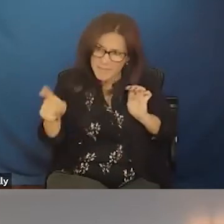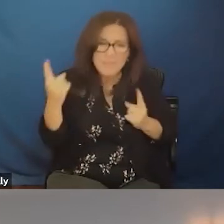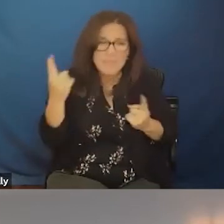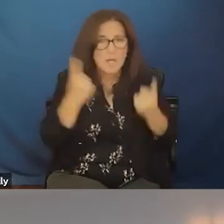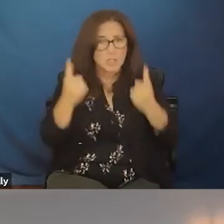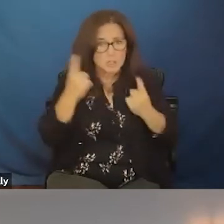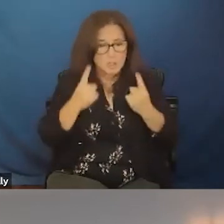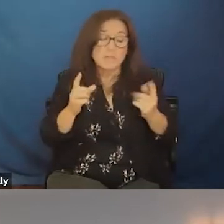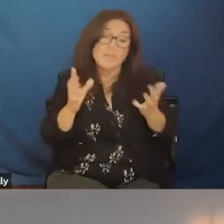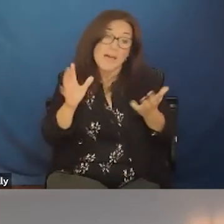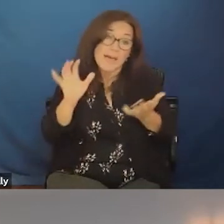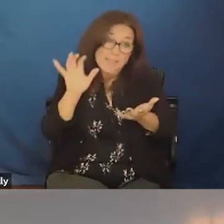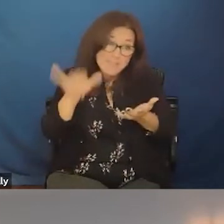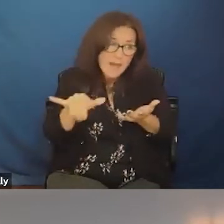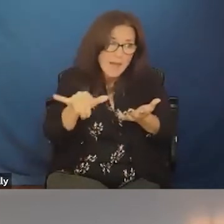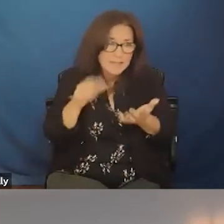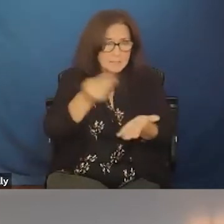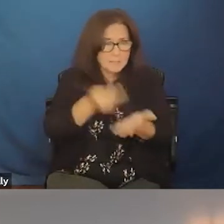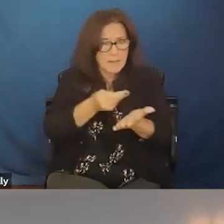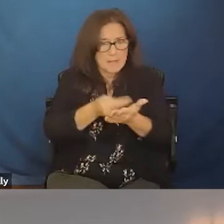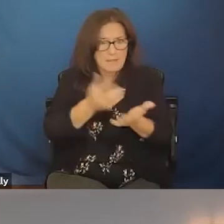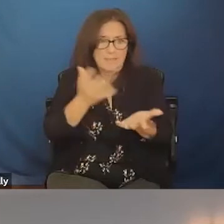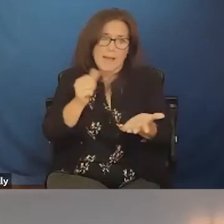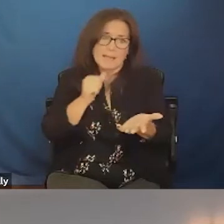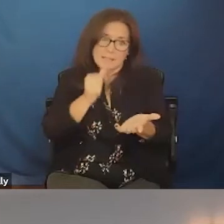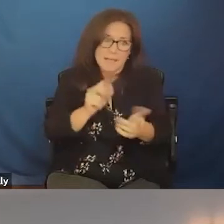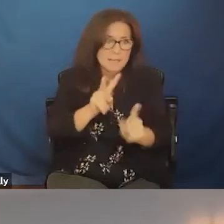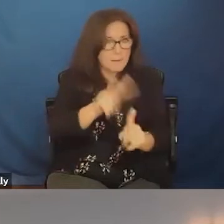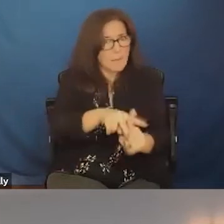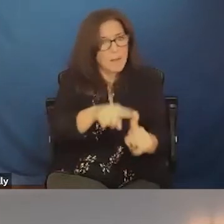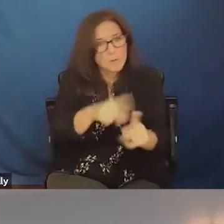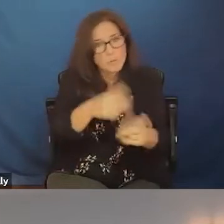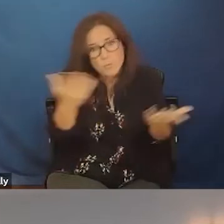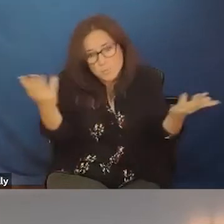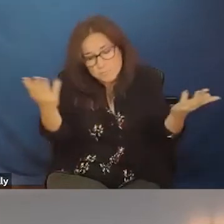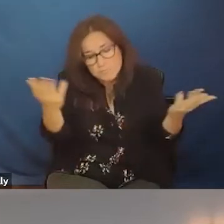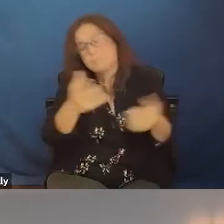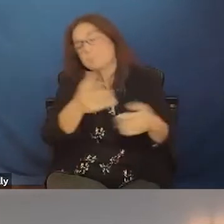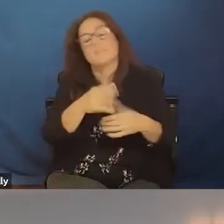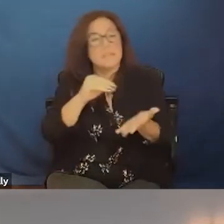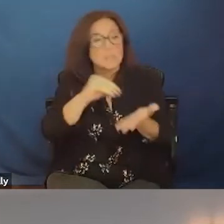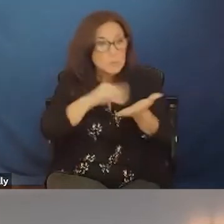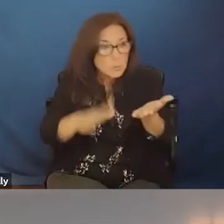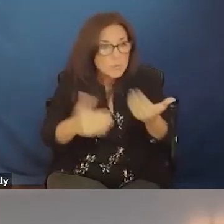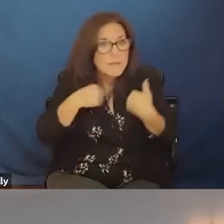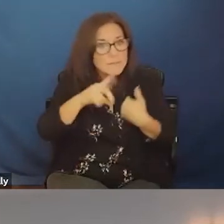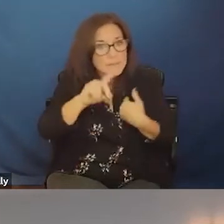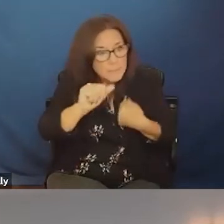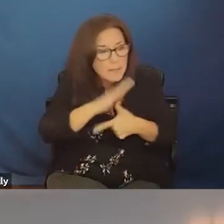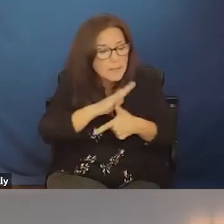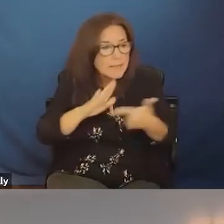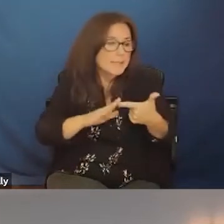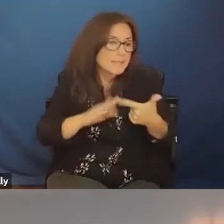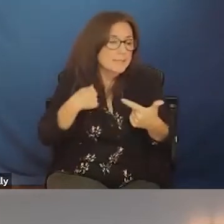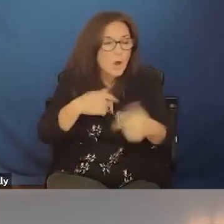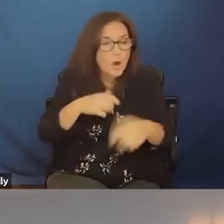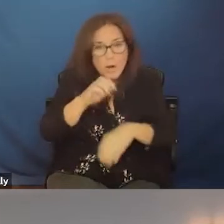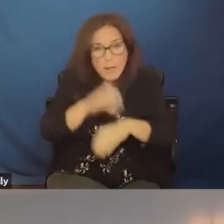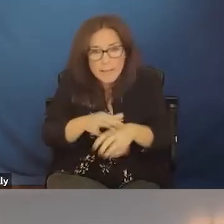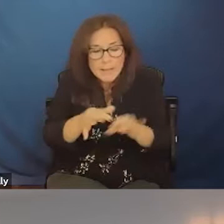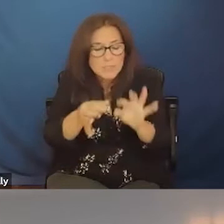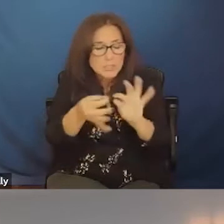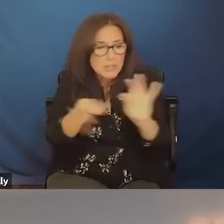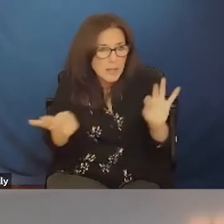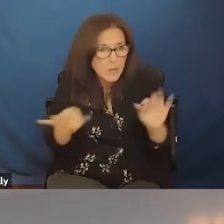students with disabilities or English language learners and our homeless youth. So I just want to throw that in there because the football field is